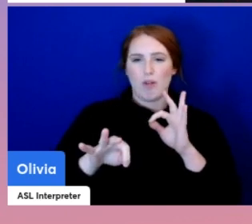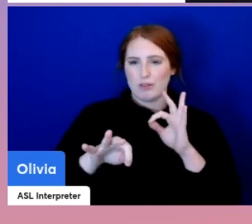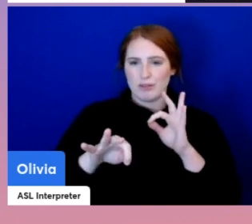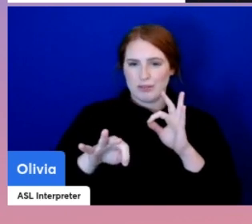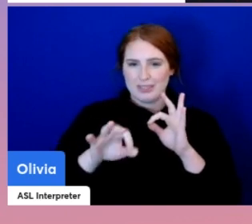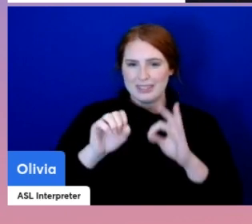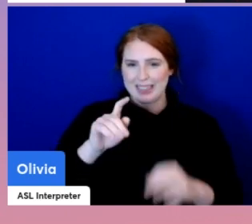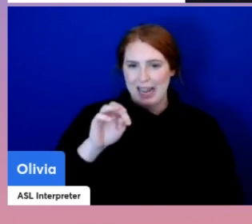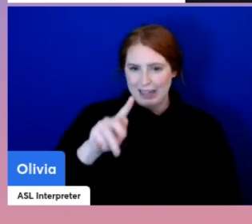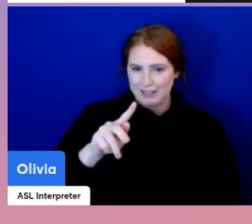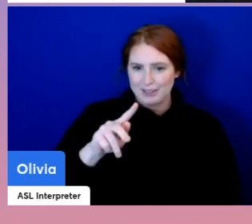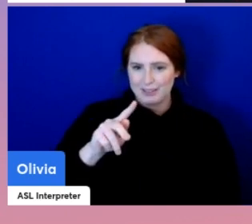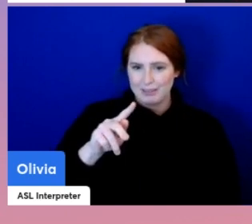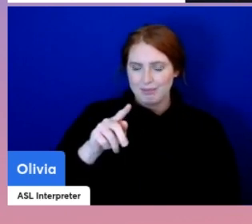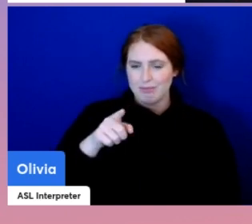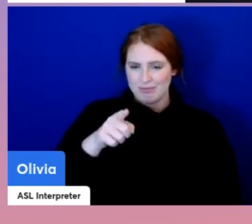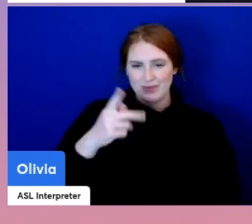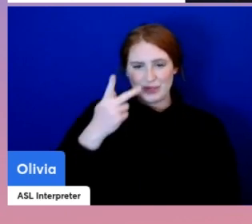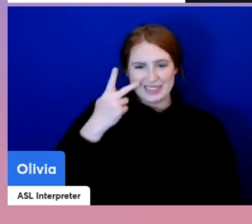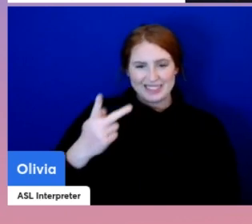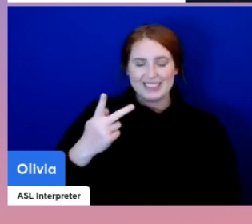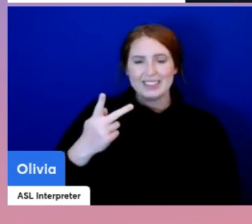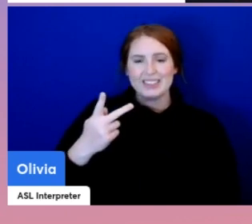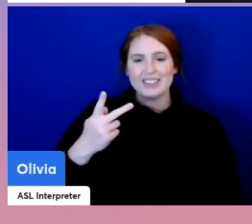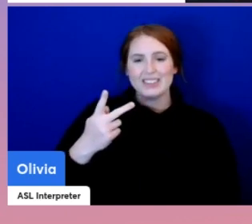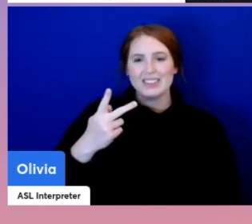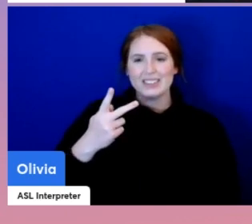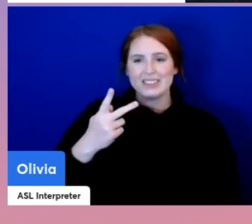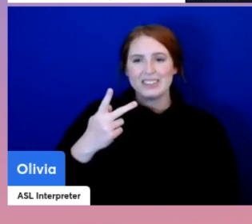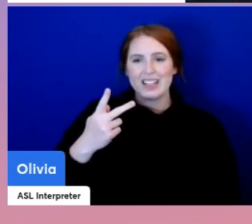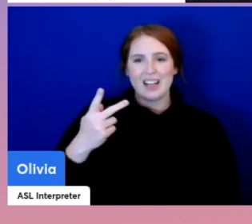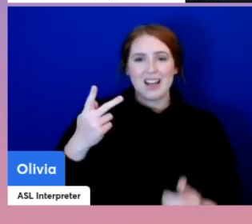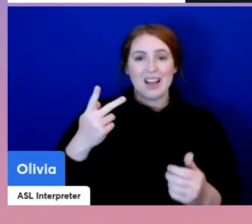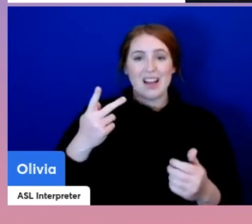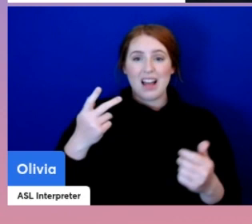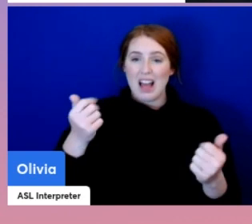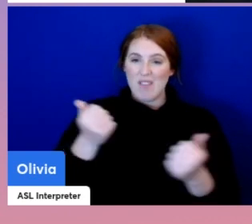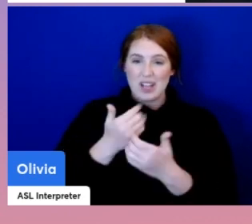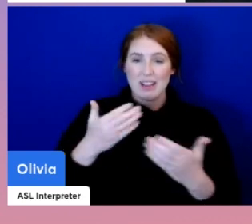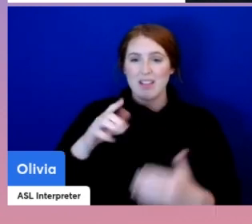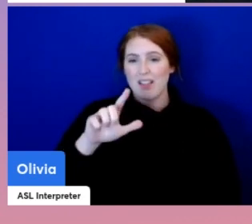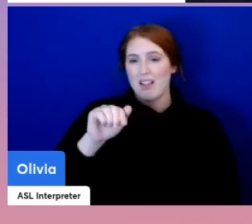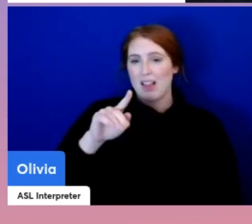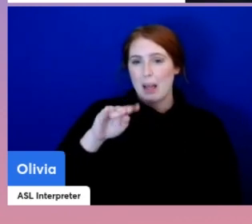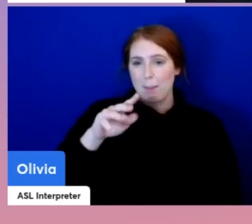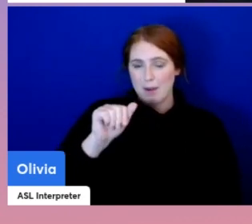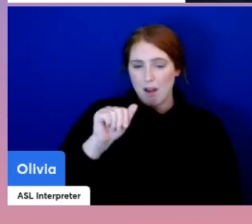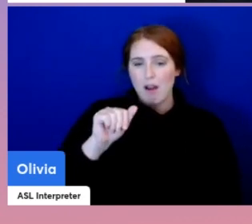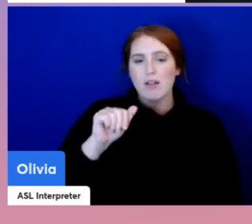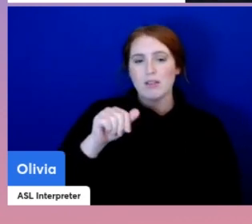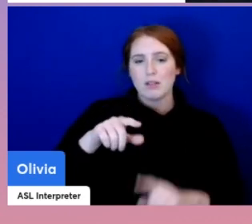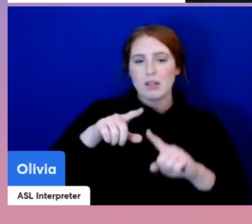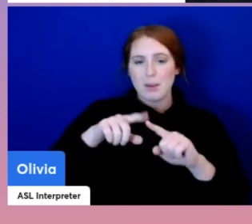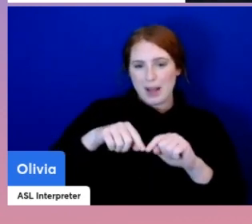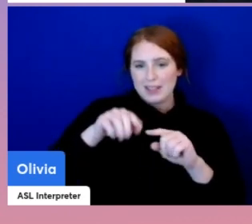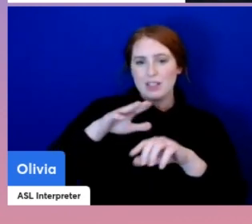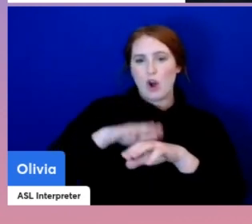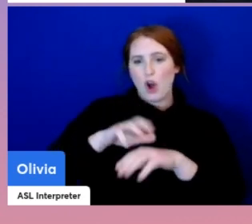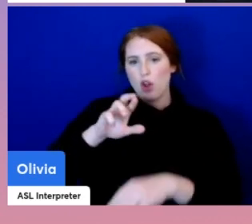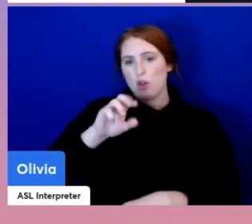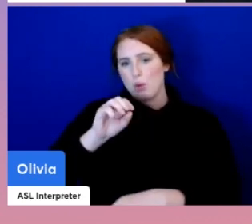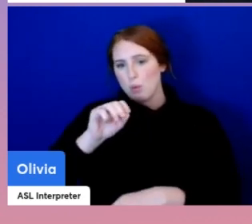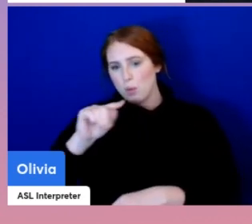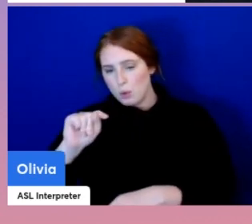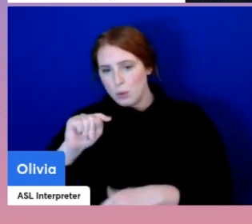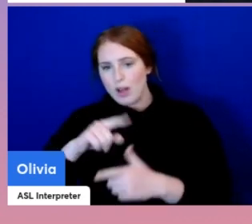IAM role. We can see that both the IAM role and the Lambda layer depend on the root of the AWS provider. Then the Lambda function in turn